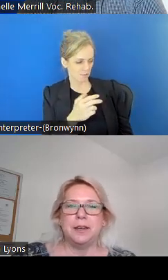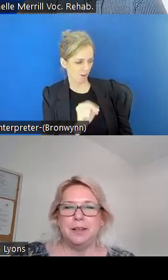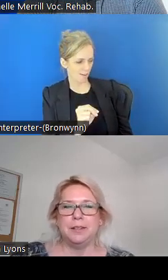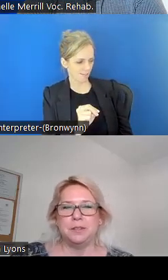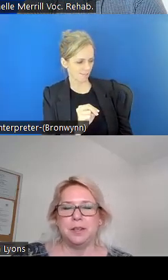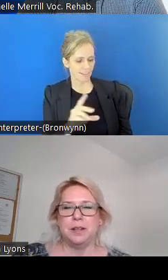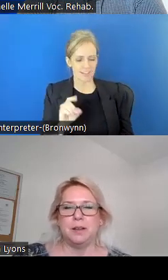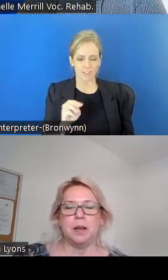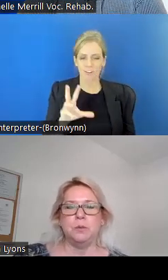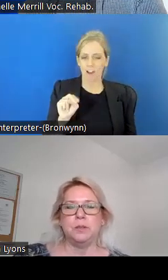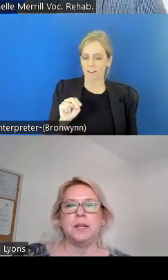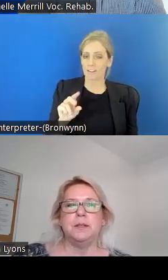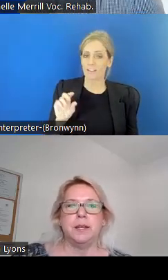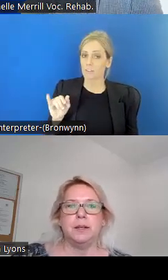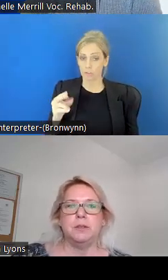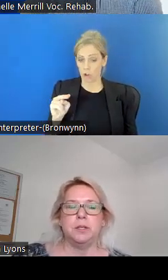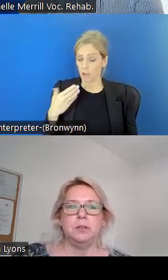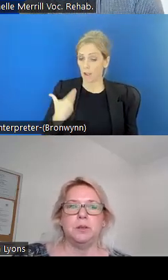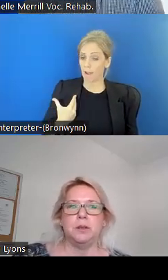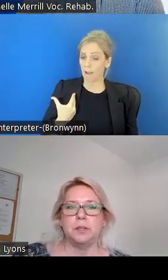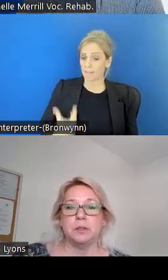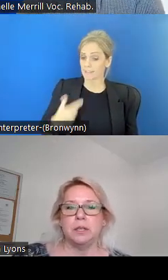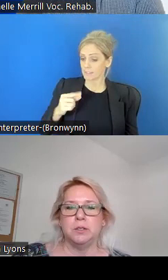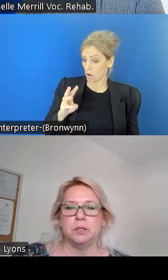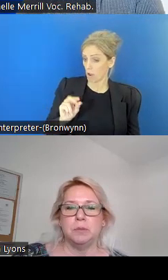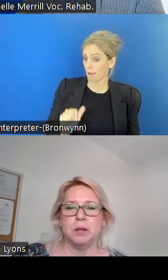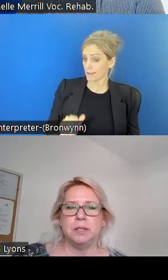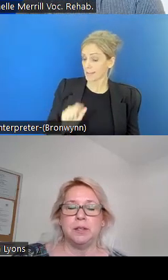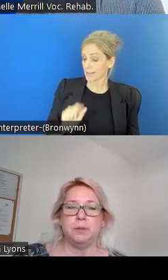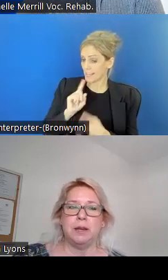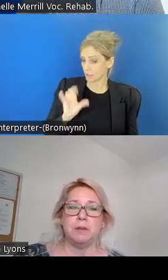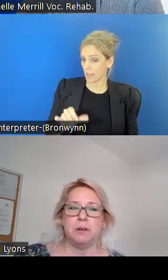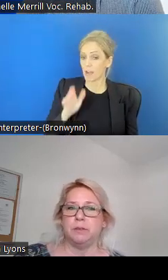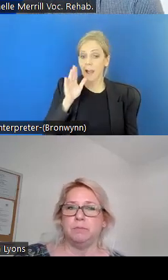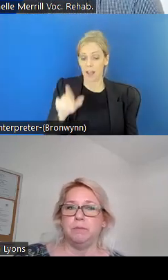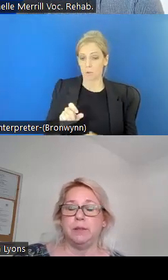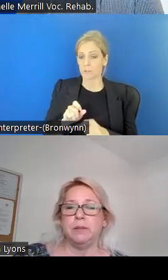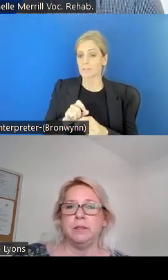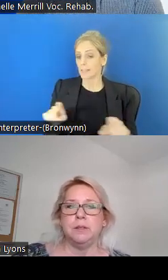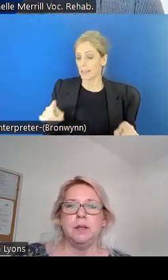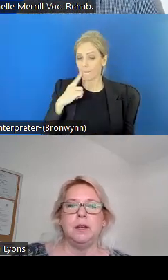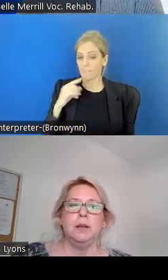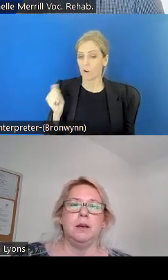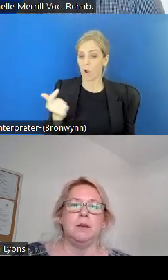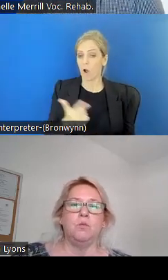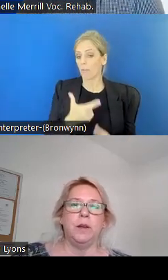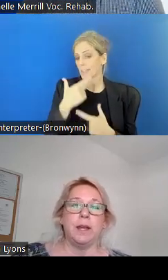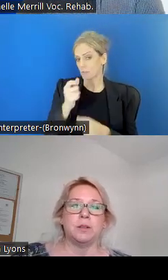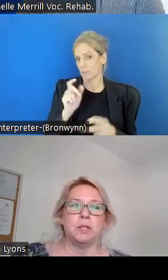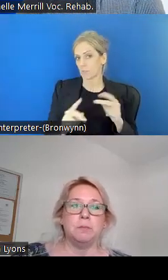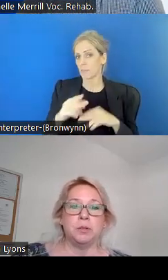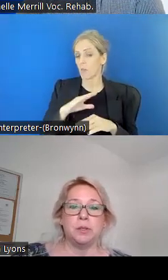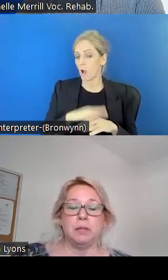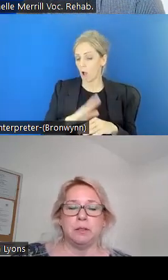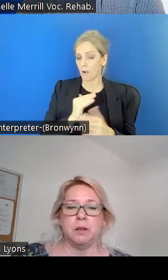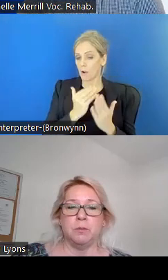can go ahead and answer that. I will send that out to all Silk and interested parties that we have on our mailing list. When I